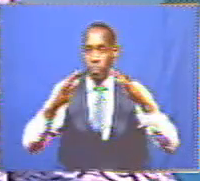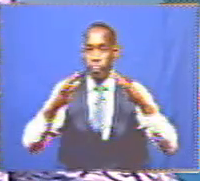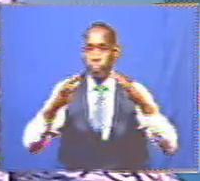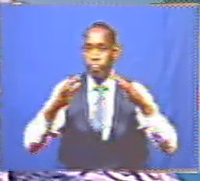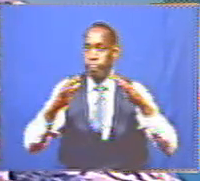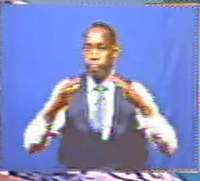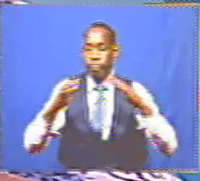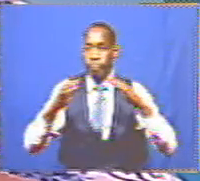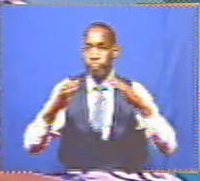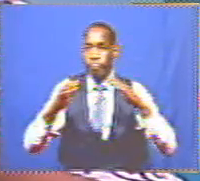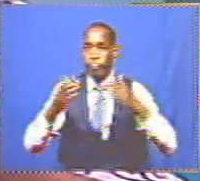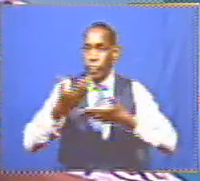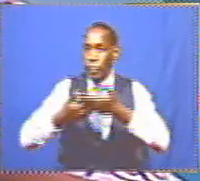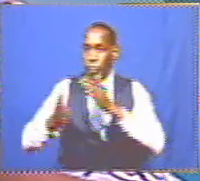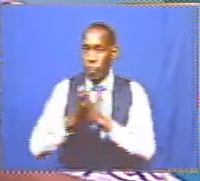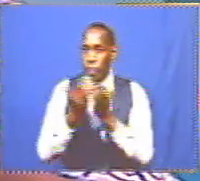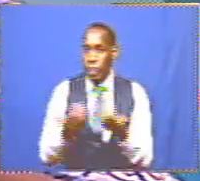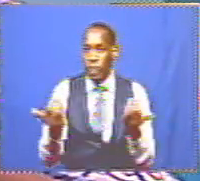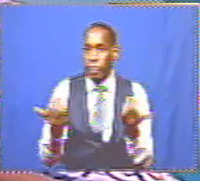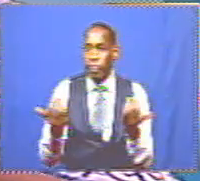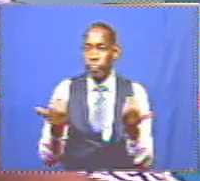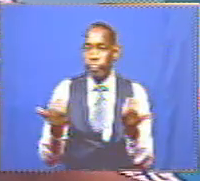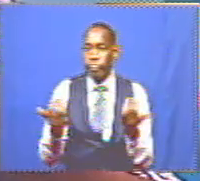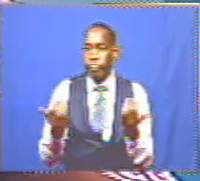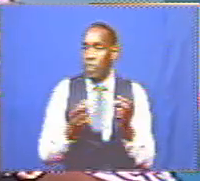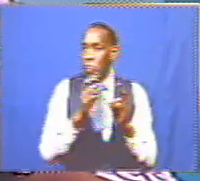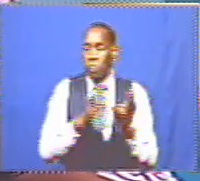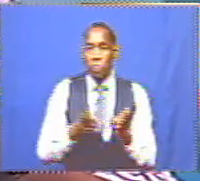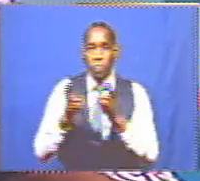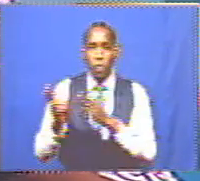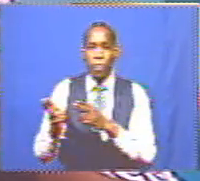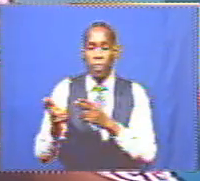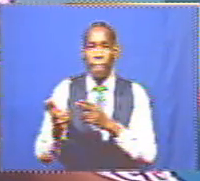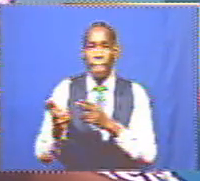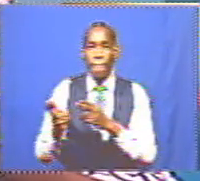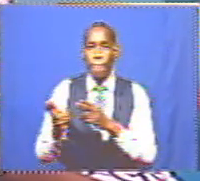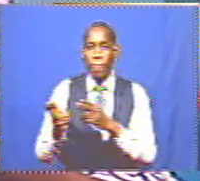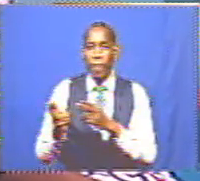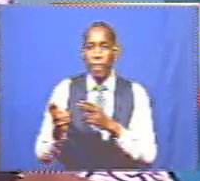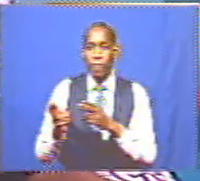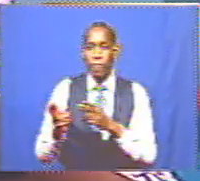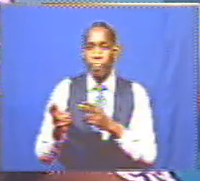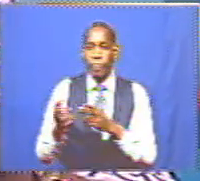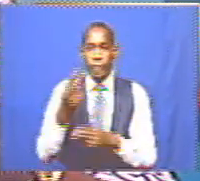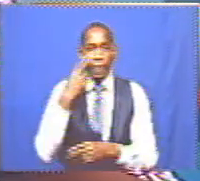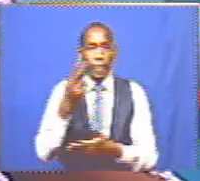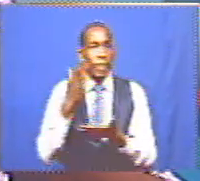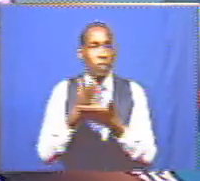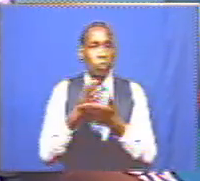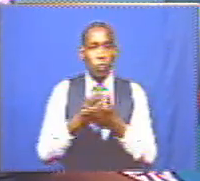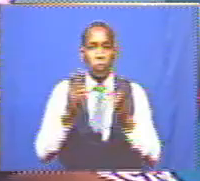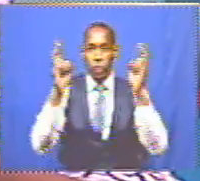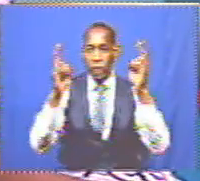with the children, and it was normal. So, you know, you get to face real issues where incest